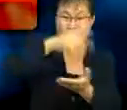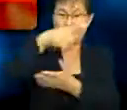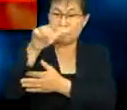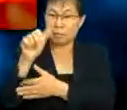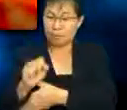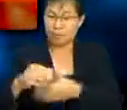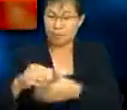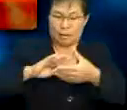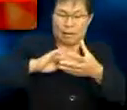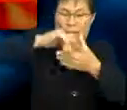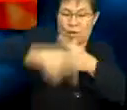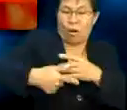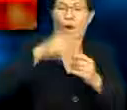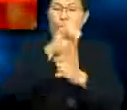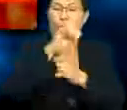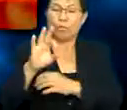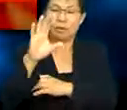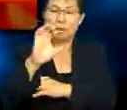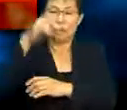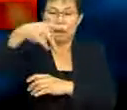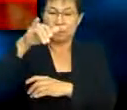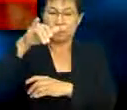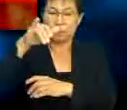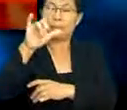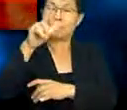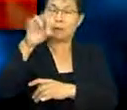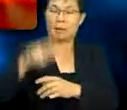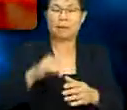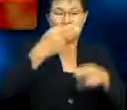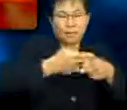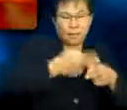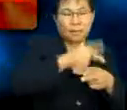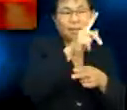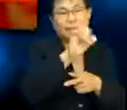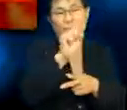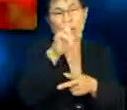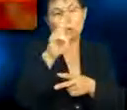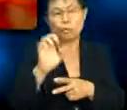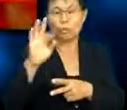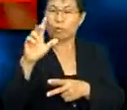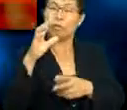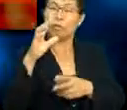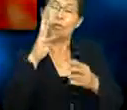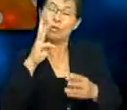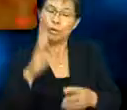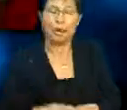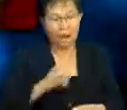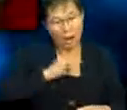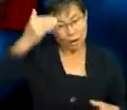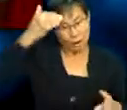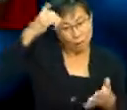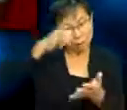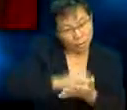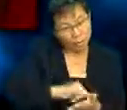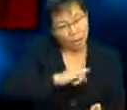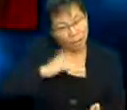This plasma that has leaked out of the capillary is known as the tissue fluid. I knew